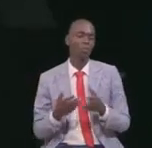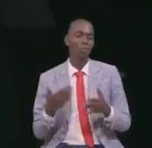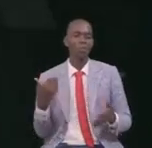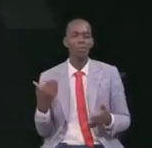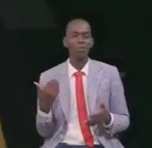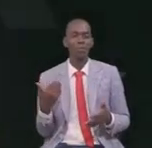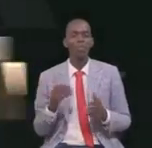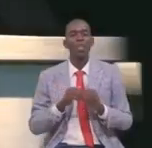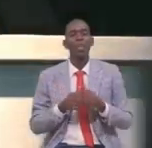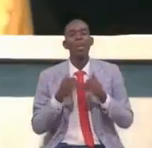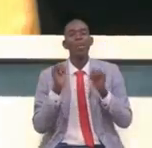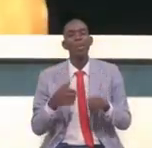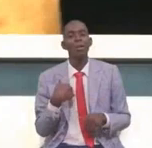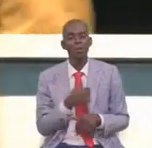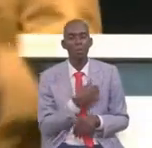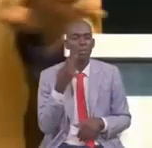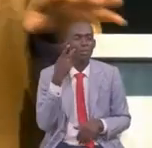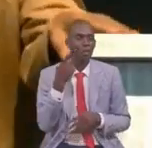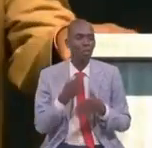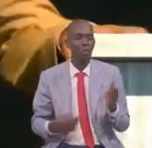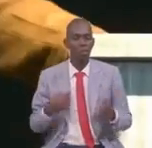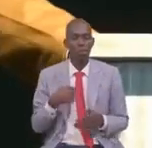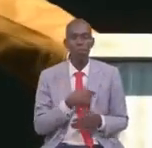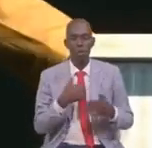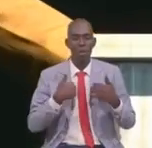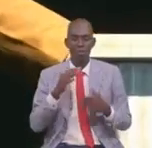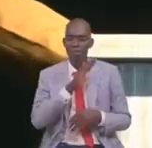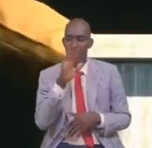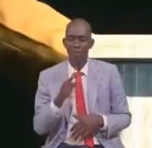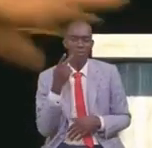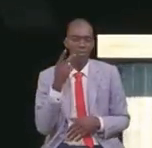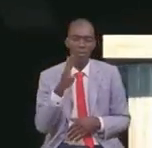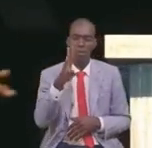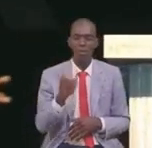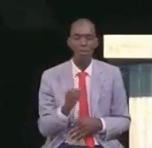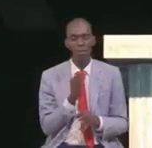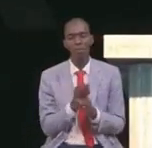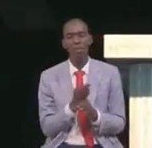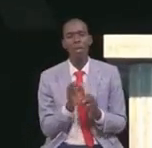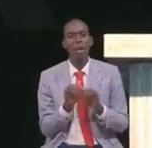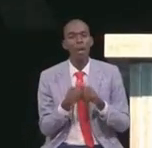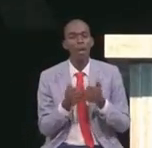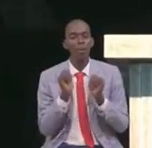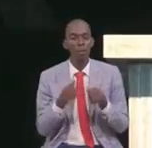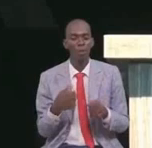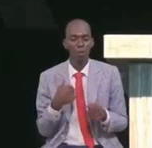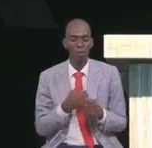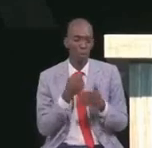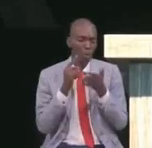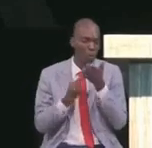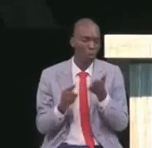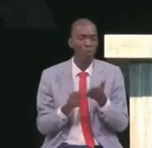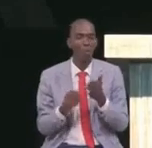How do we see what we have never seen? By faith. How do we observe what